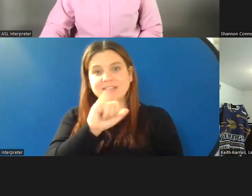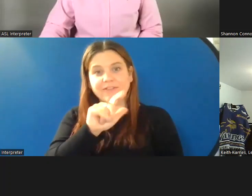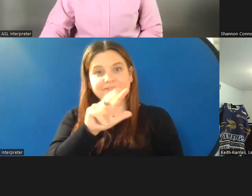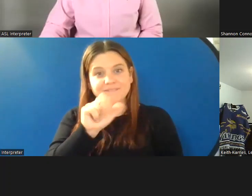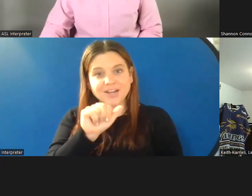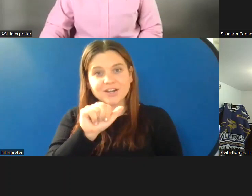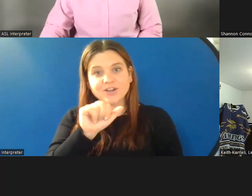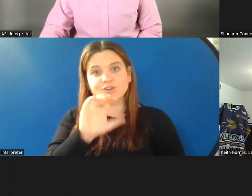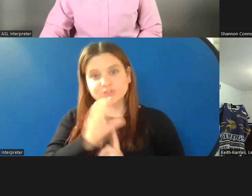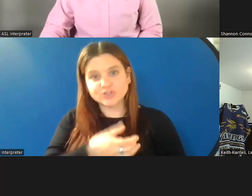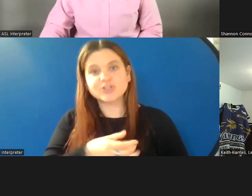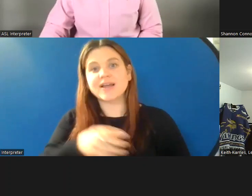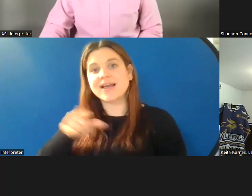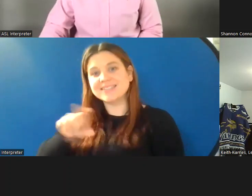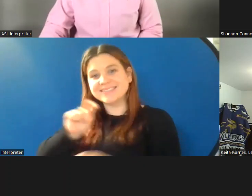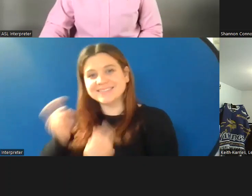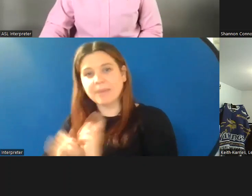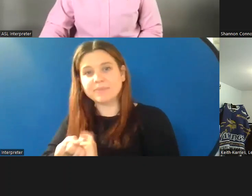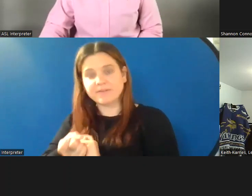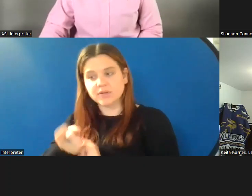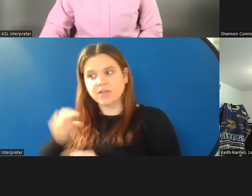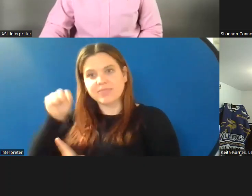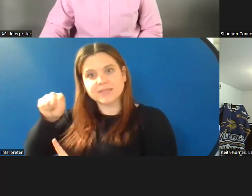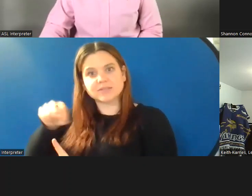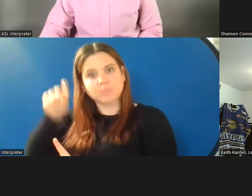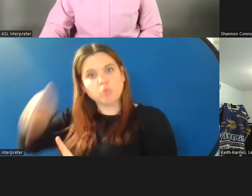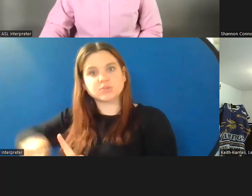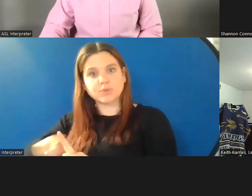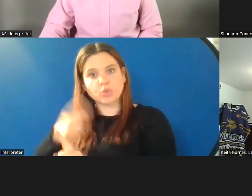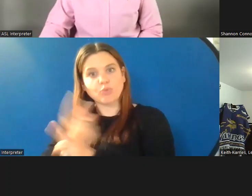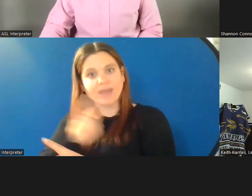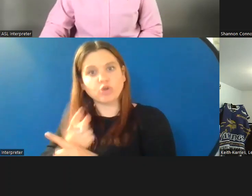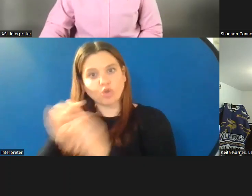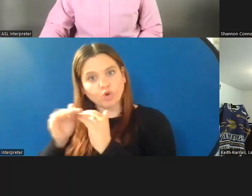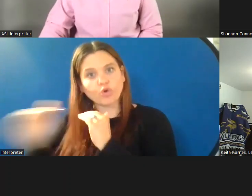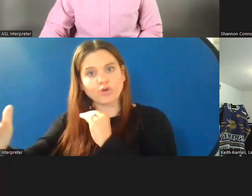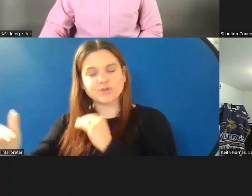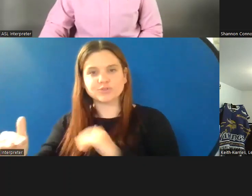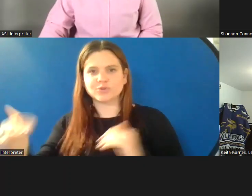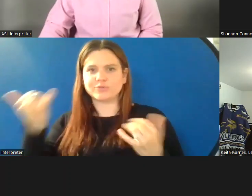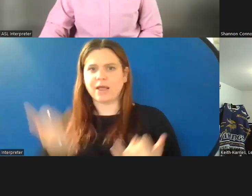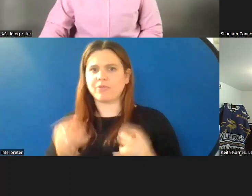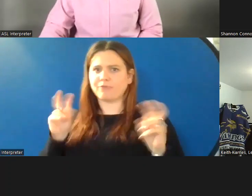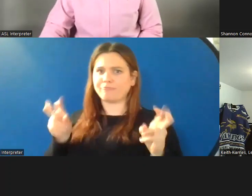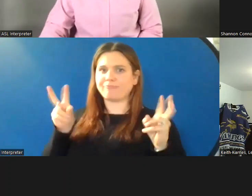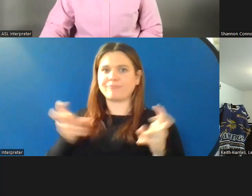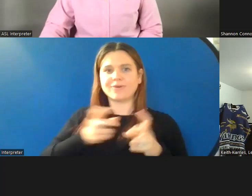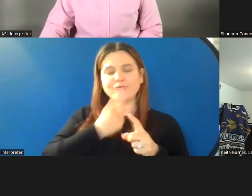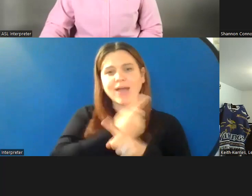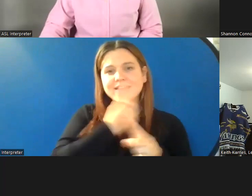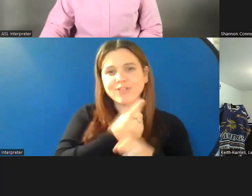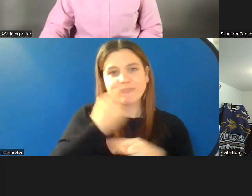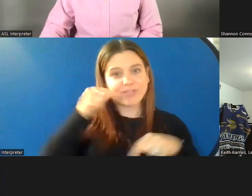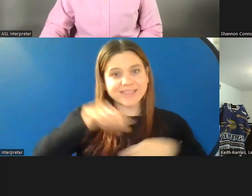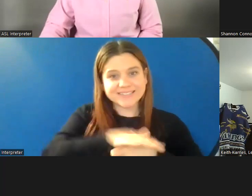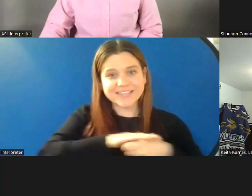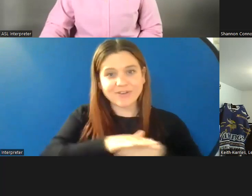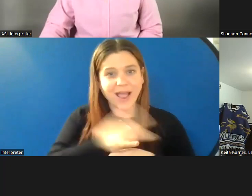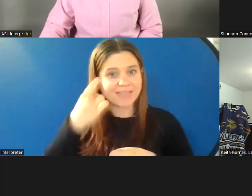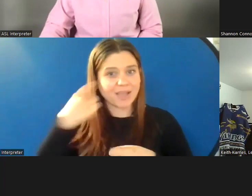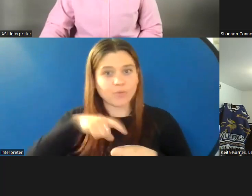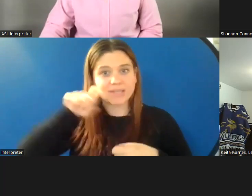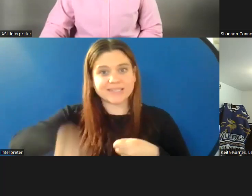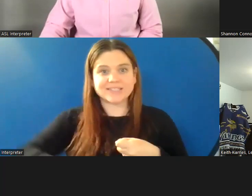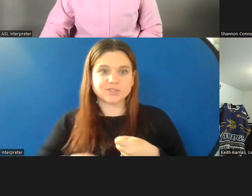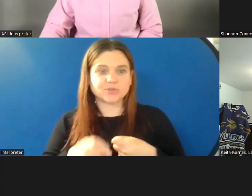Adaptive silviculture is moving in and becoming regular. So what we used to call regular in this area, I say we should call it